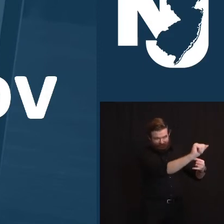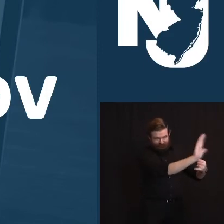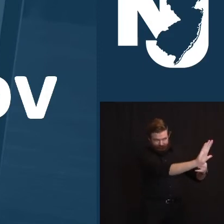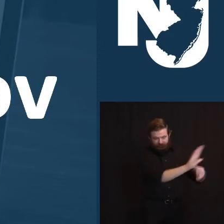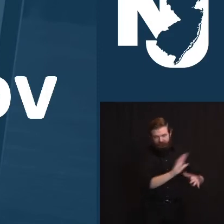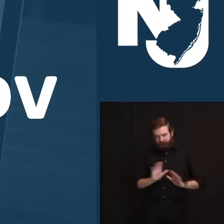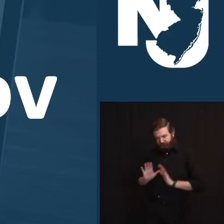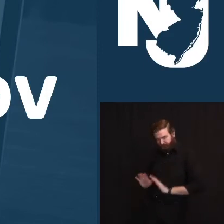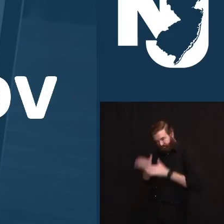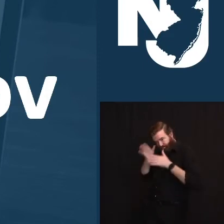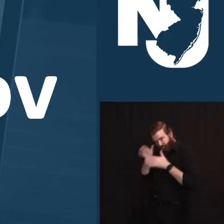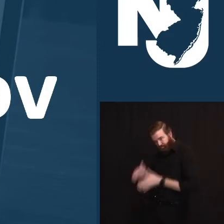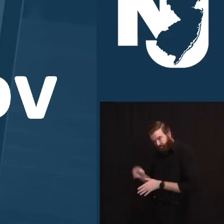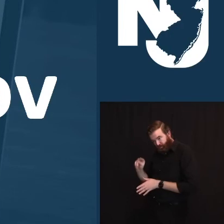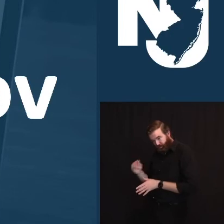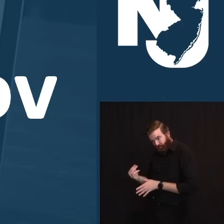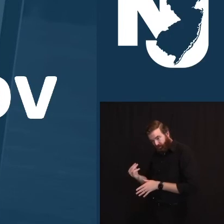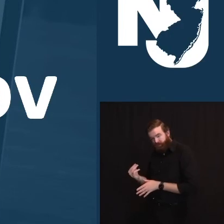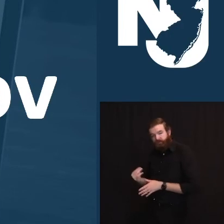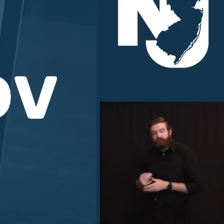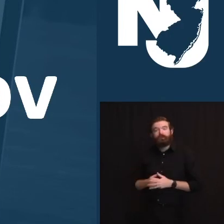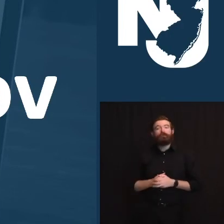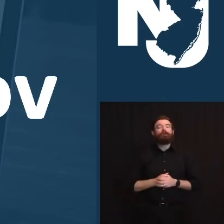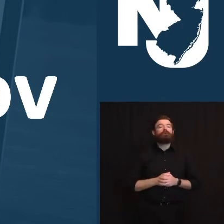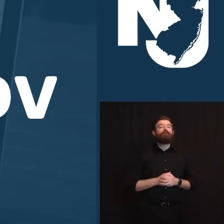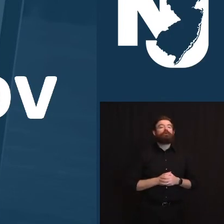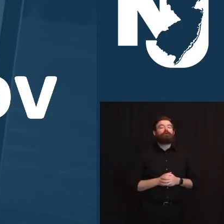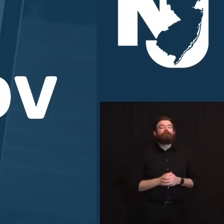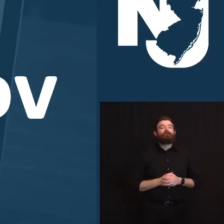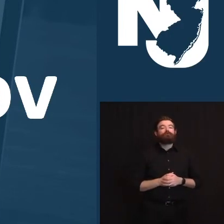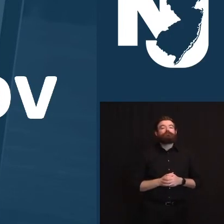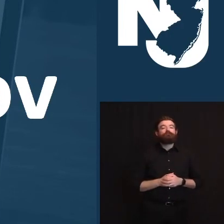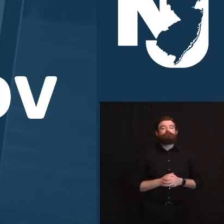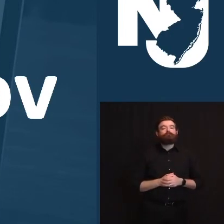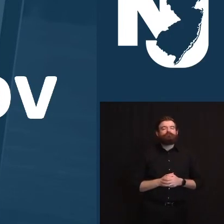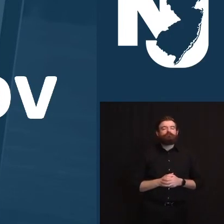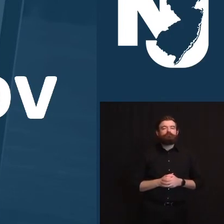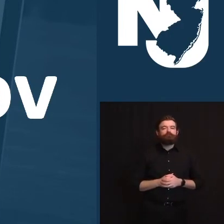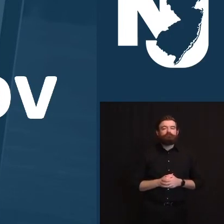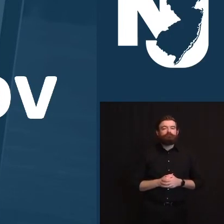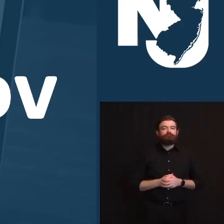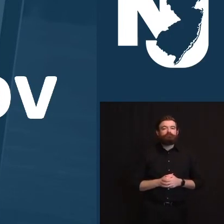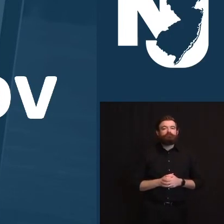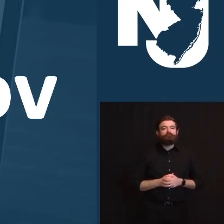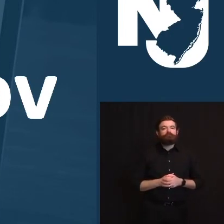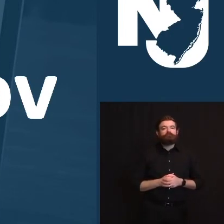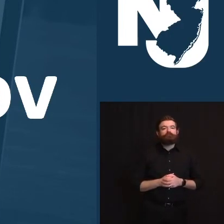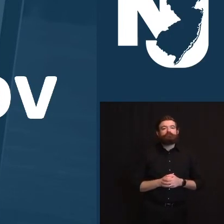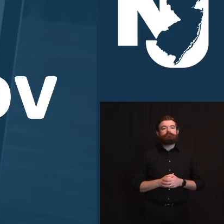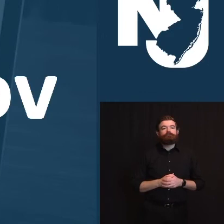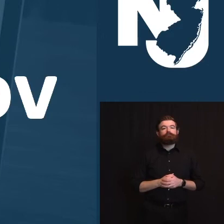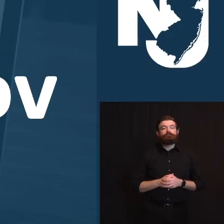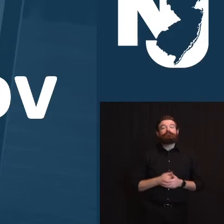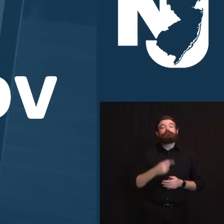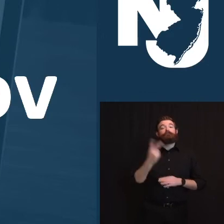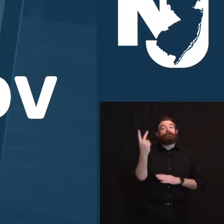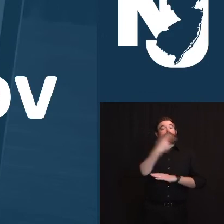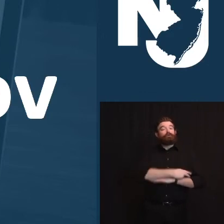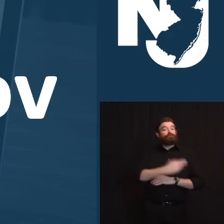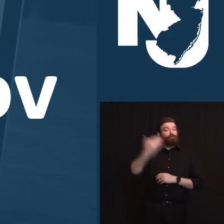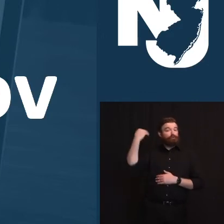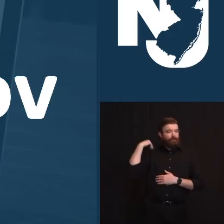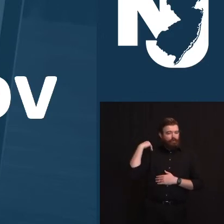you guys being there with us. And then if that weren't enough, 2 days ago, our nation welcomed a new president, a